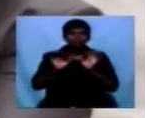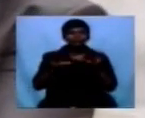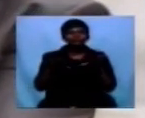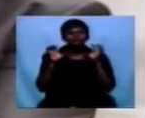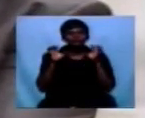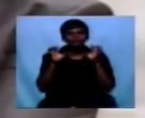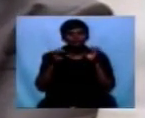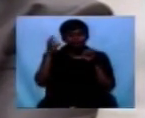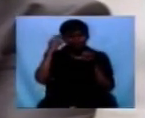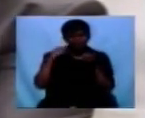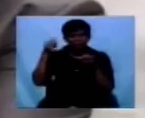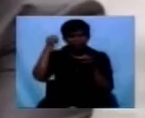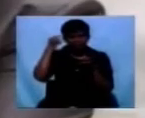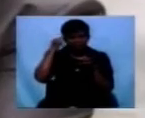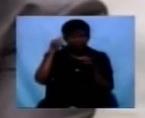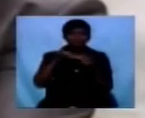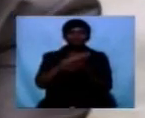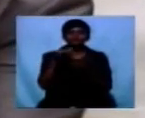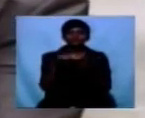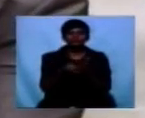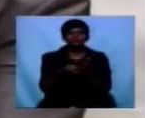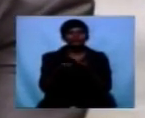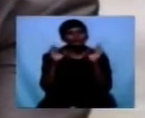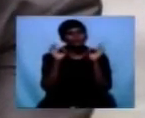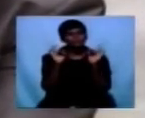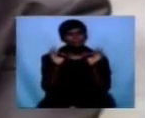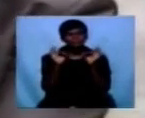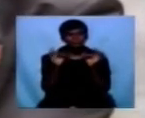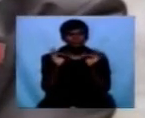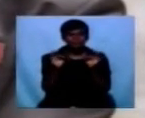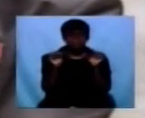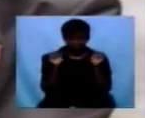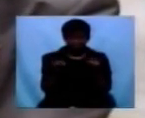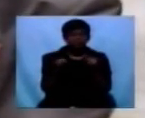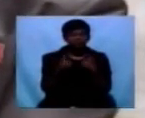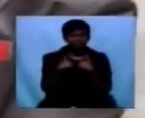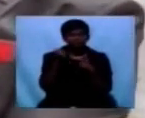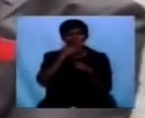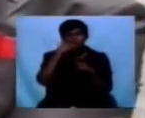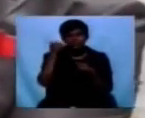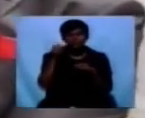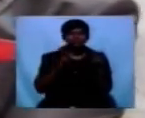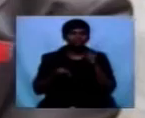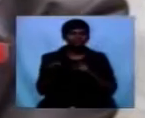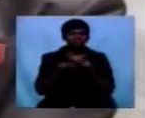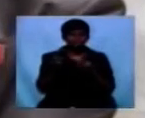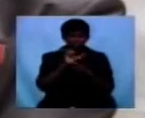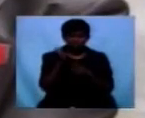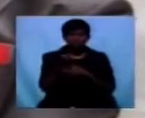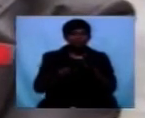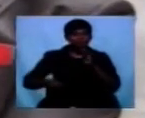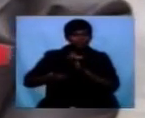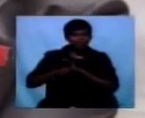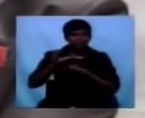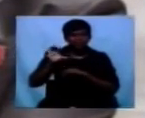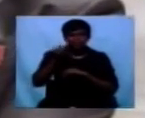government must be the center of excellence. We must be able to have the best cream, because even the private sector must be